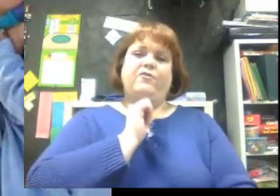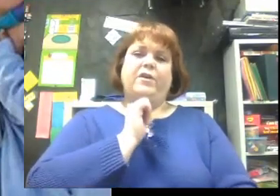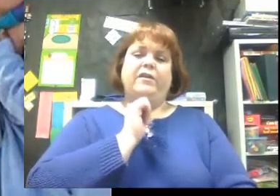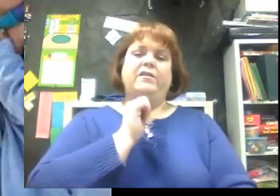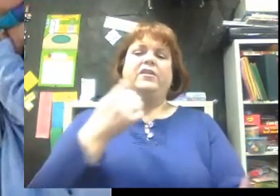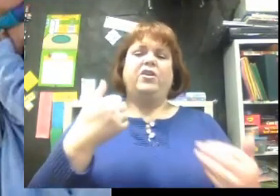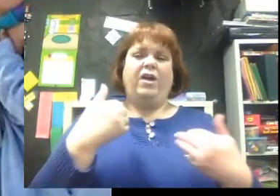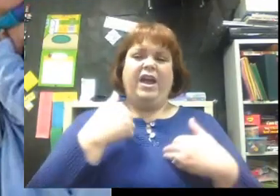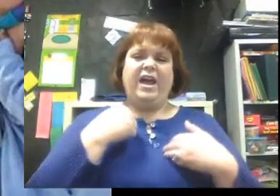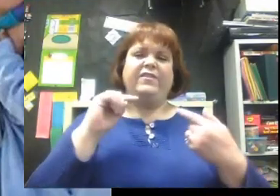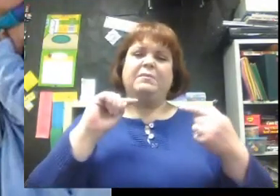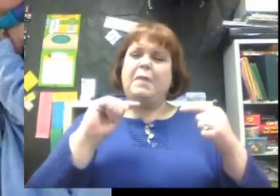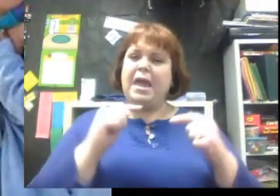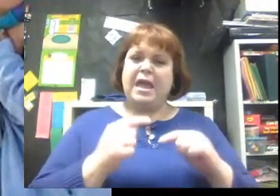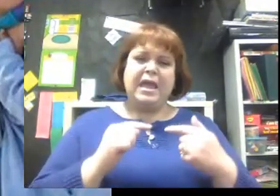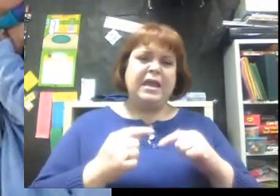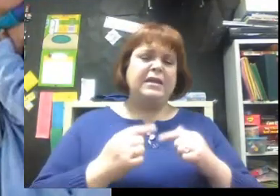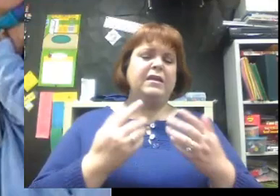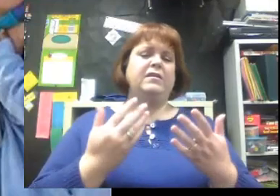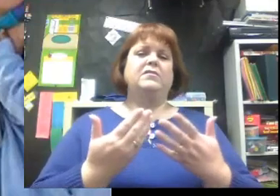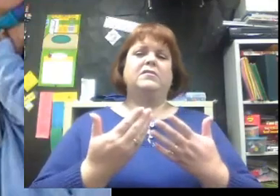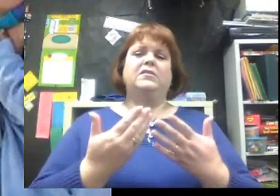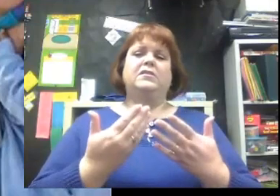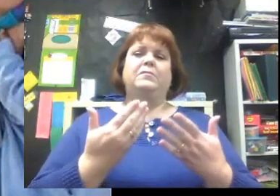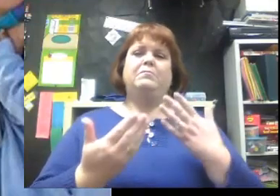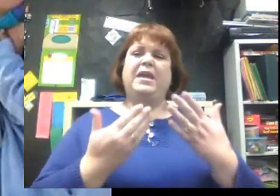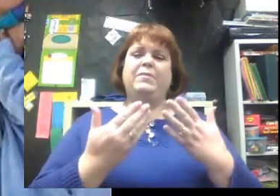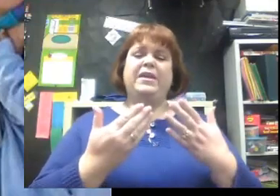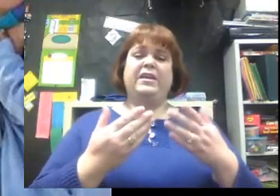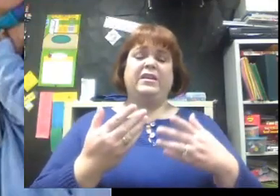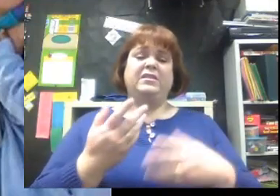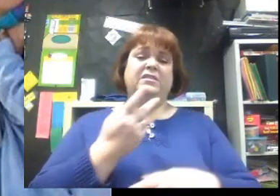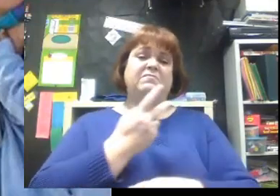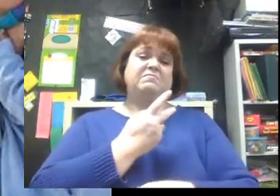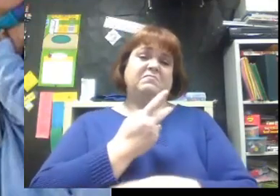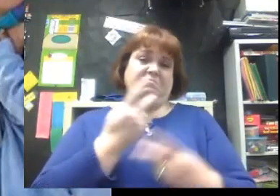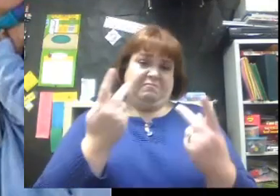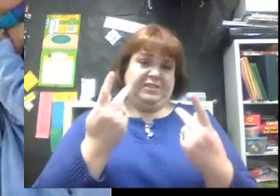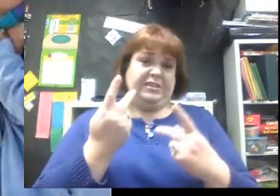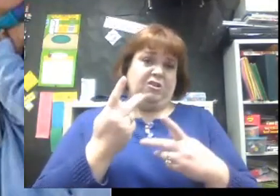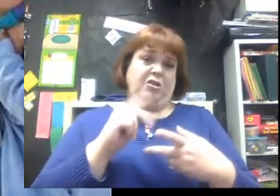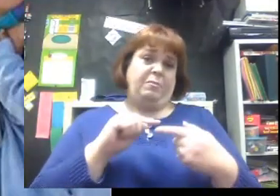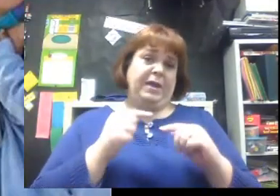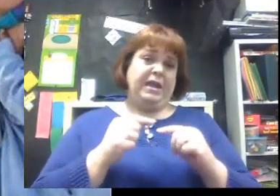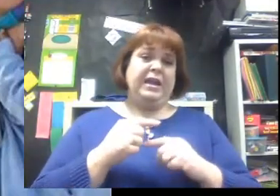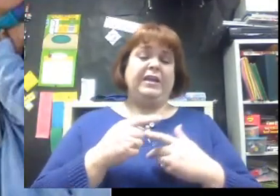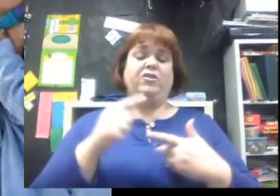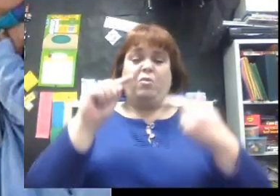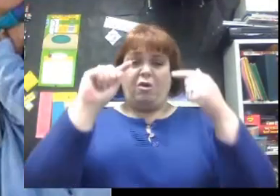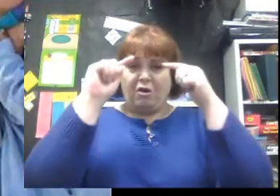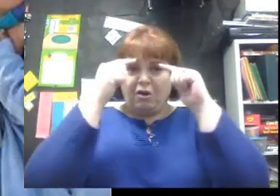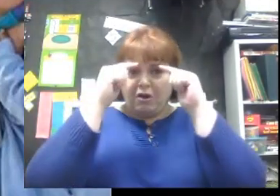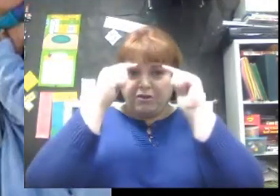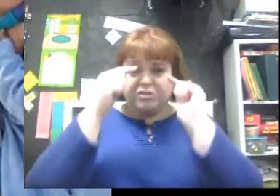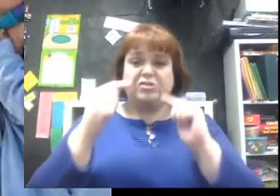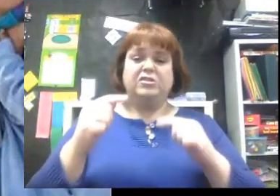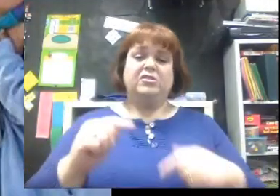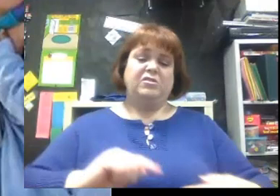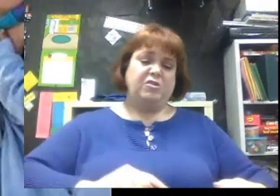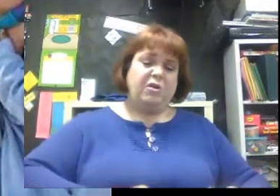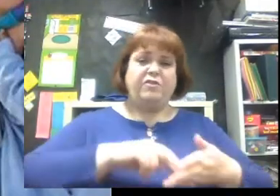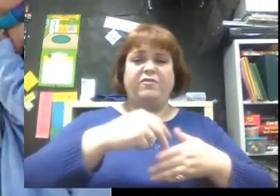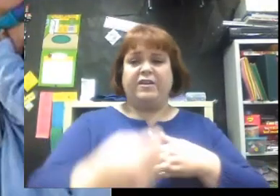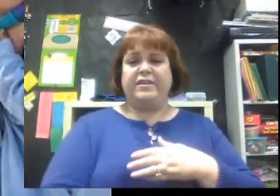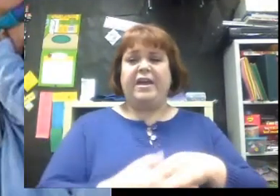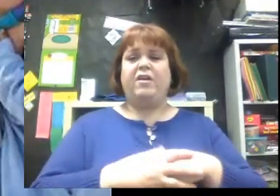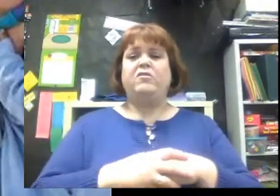Suffering. You're having pain. Maybe it is physical pain. You hurt. You hurt.